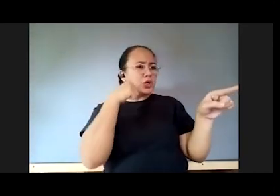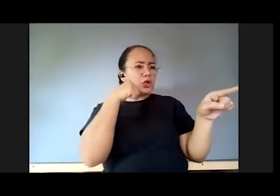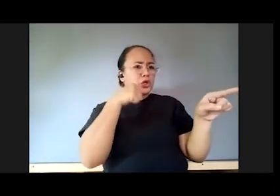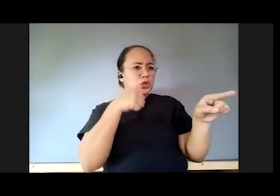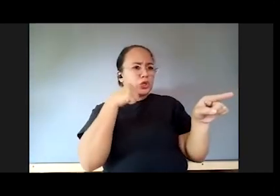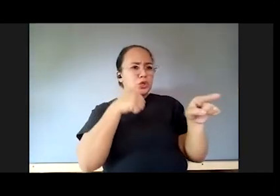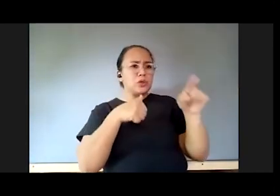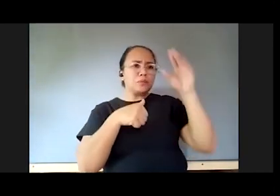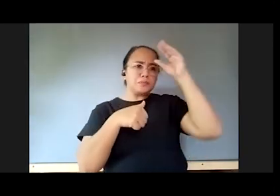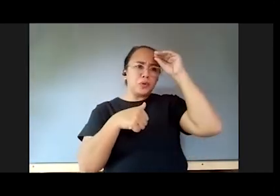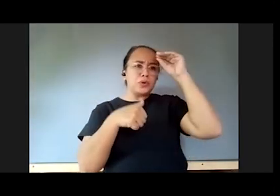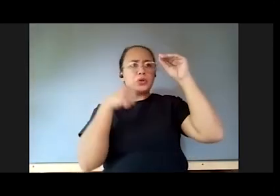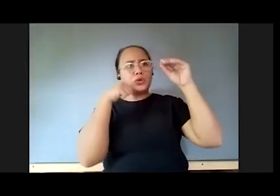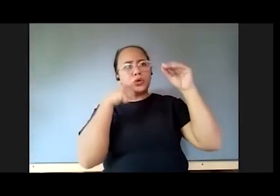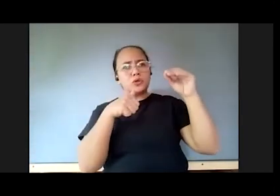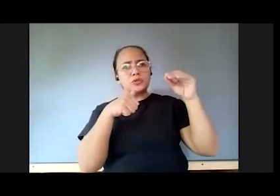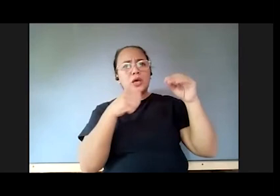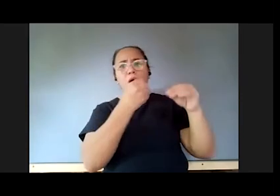many?